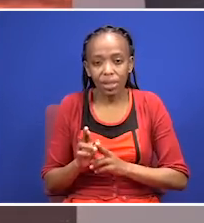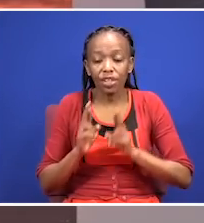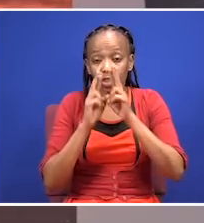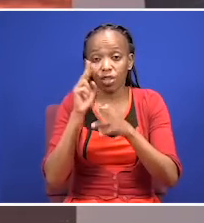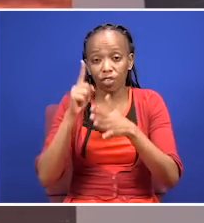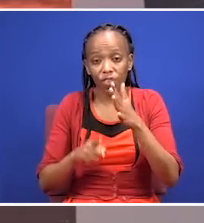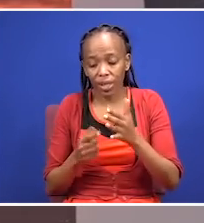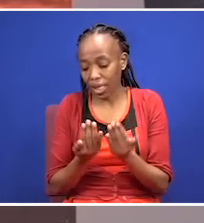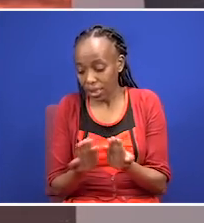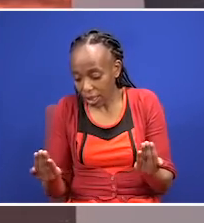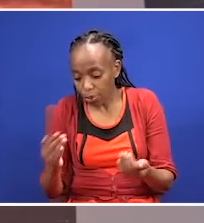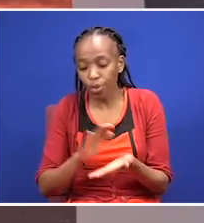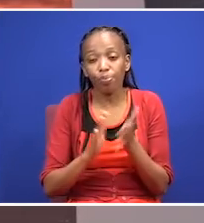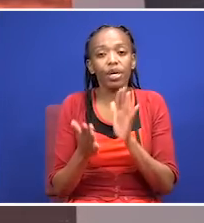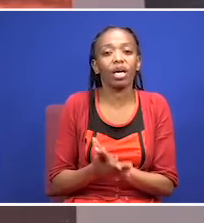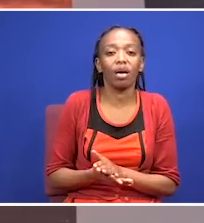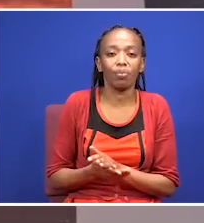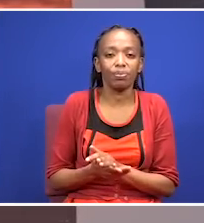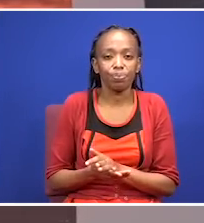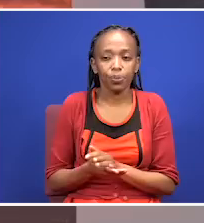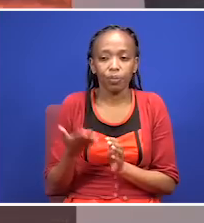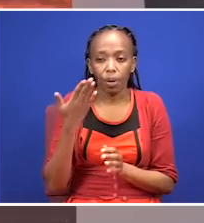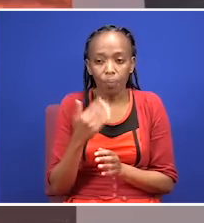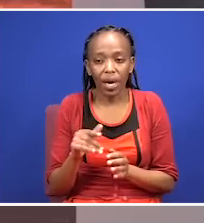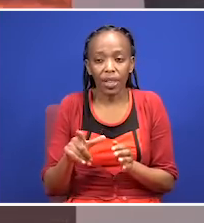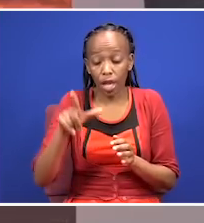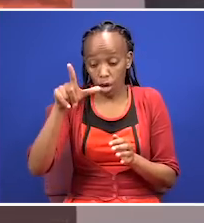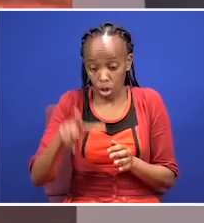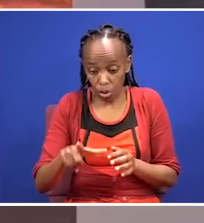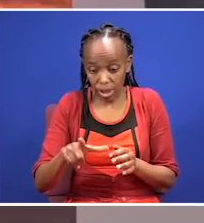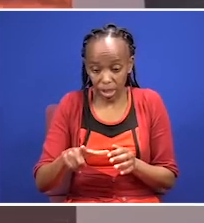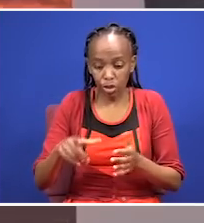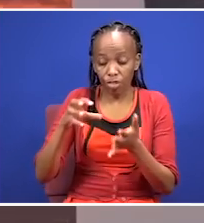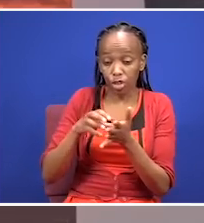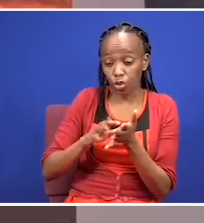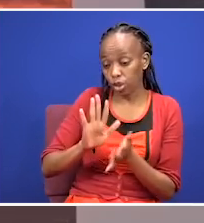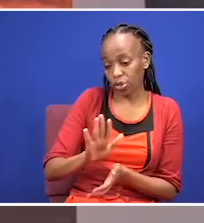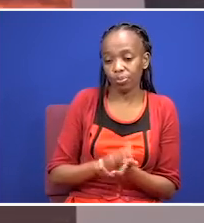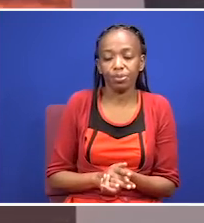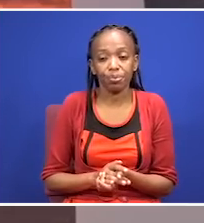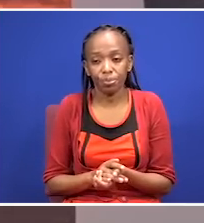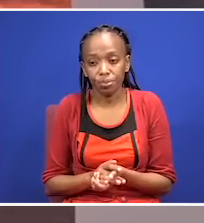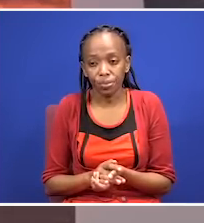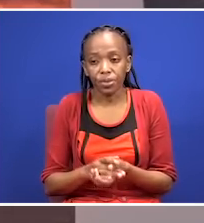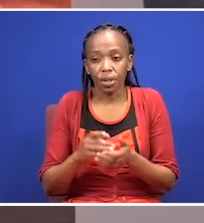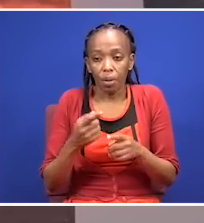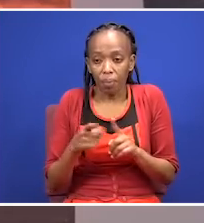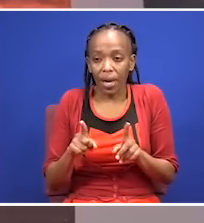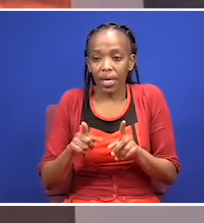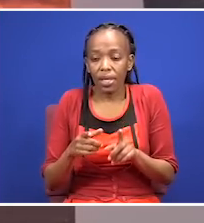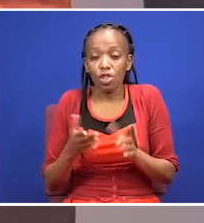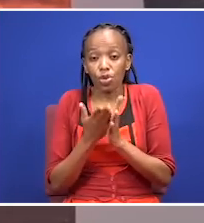what a child will end up becoming by the lowliness of where they come from by the